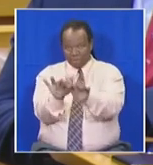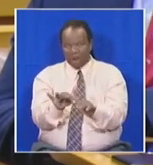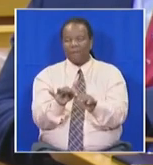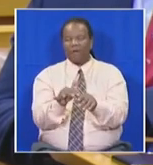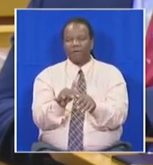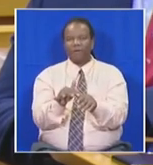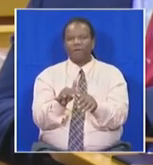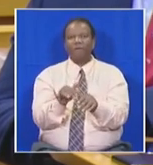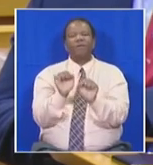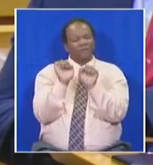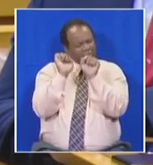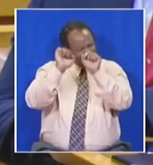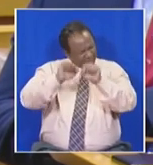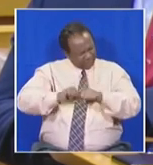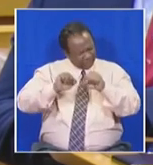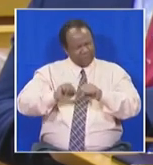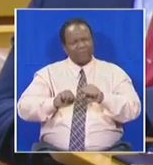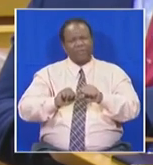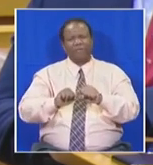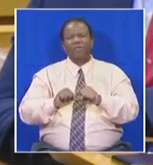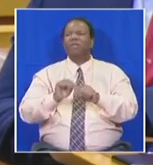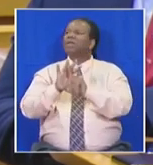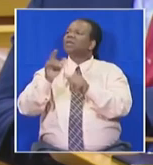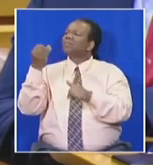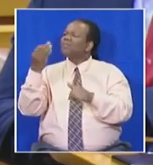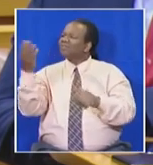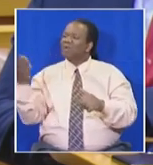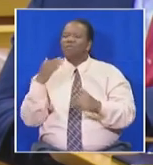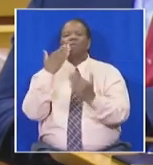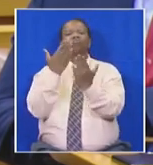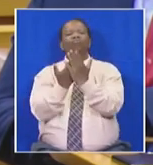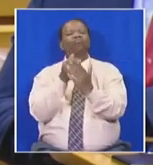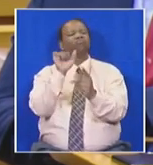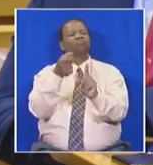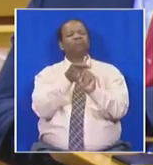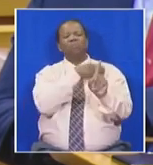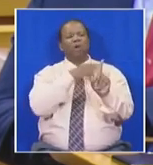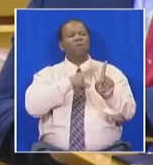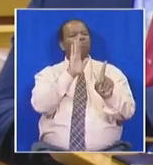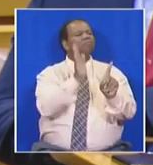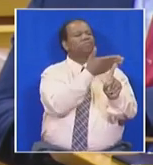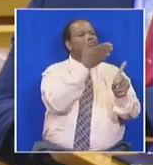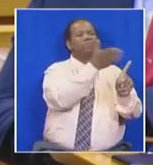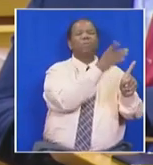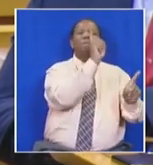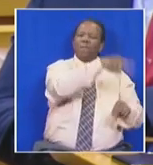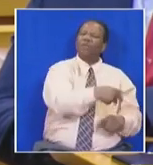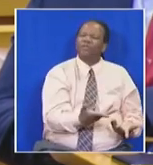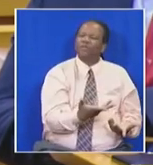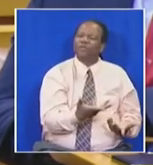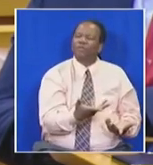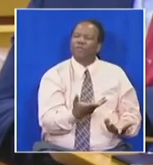Honorable Chair, substantive motions have been brought before this Parliament. for the removal of the president,